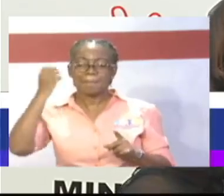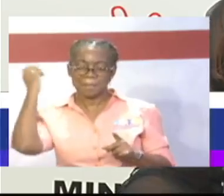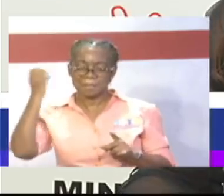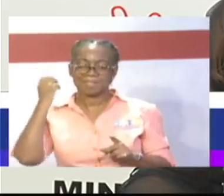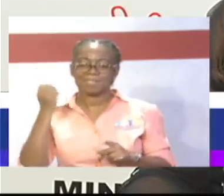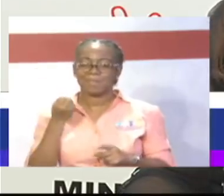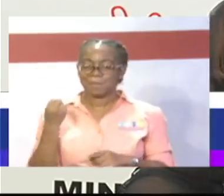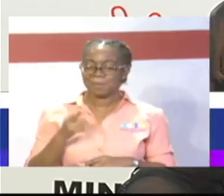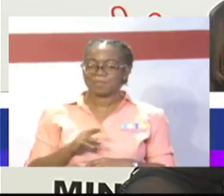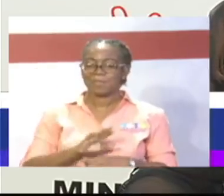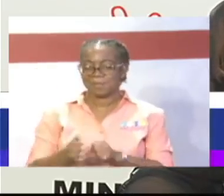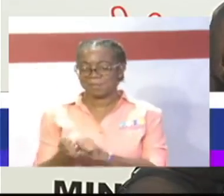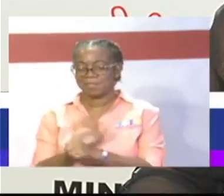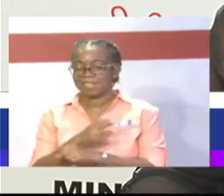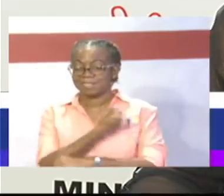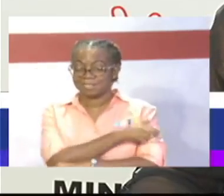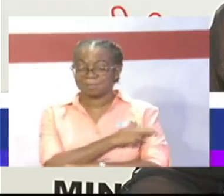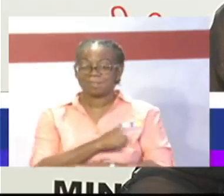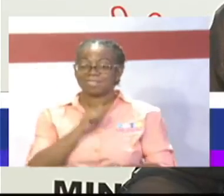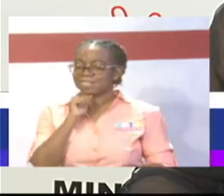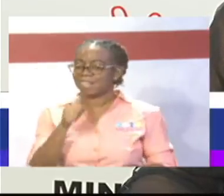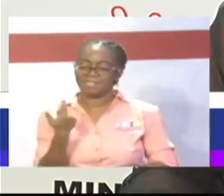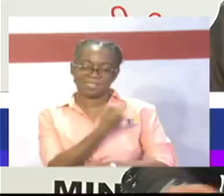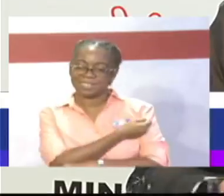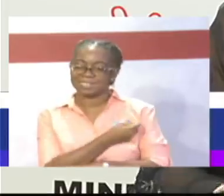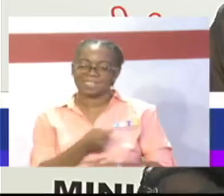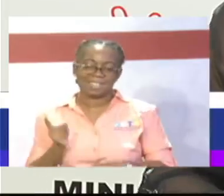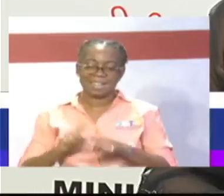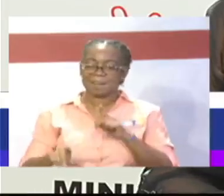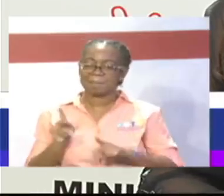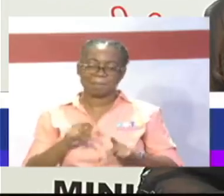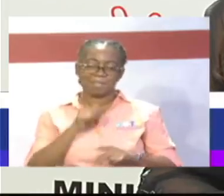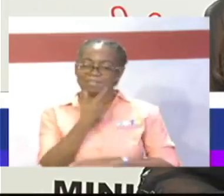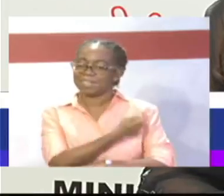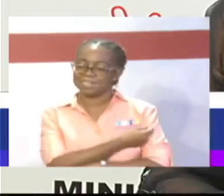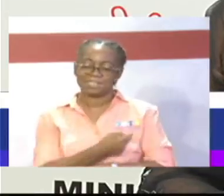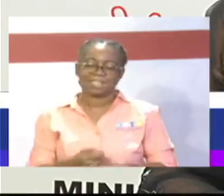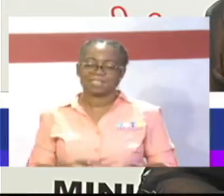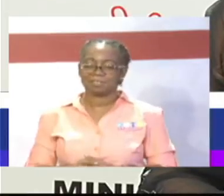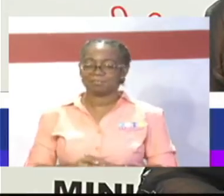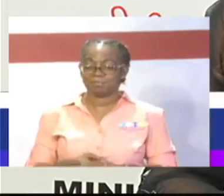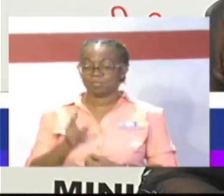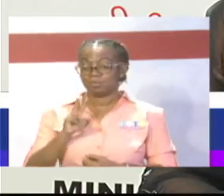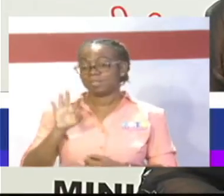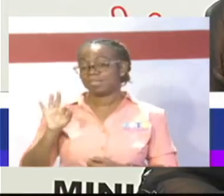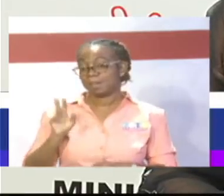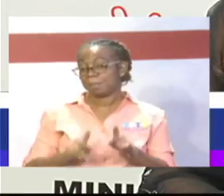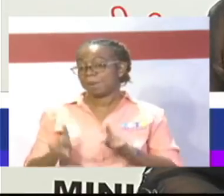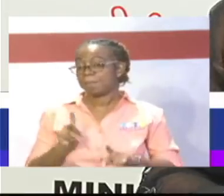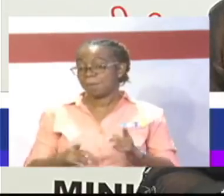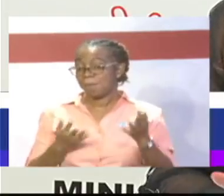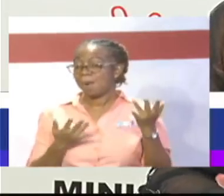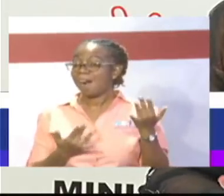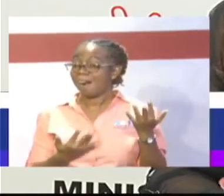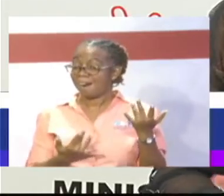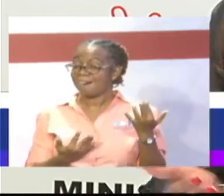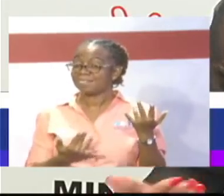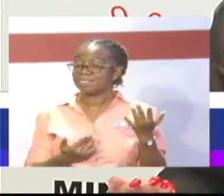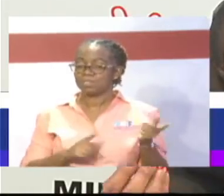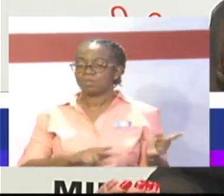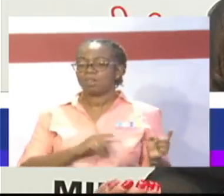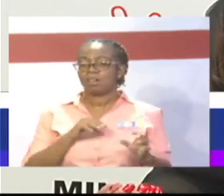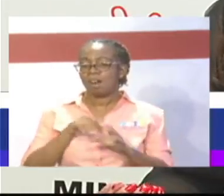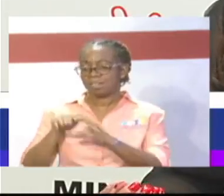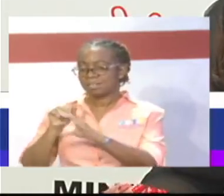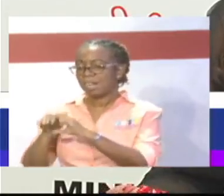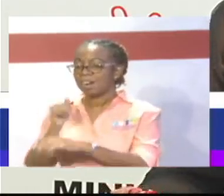in the parallel healthcare system, are not vaccinated. Of the 29 persons who are awaiting admission to the hospitals, and